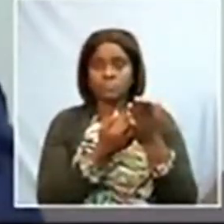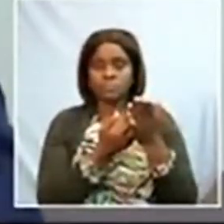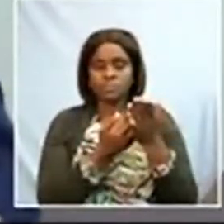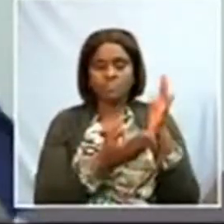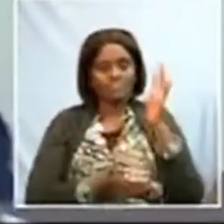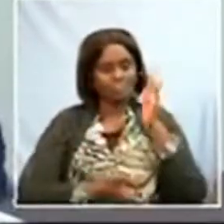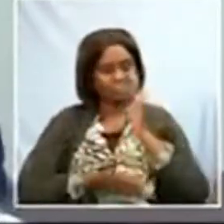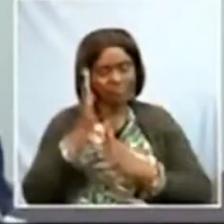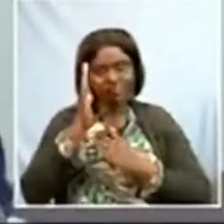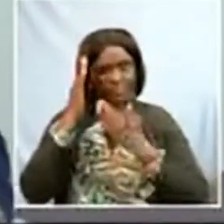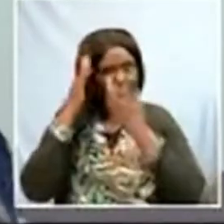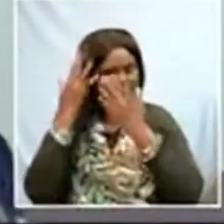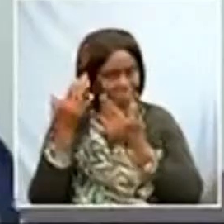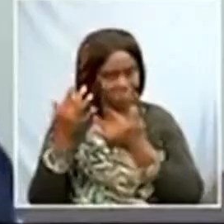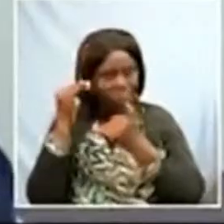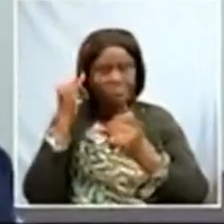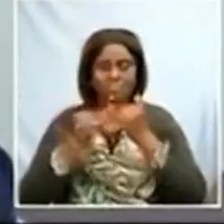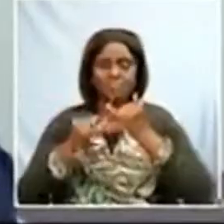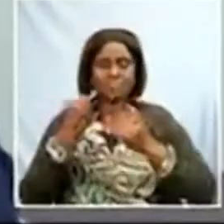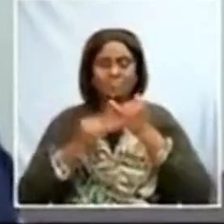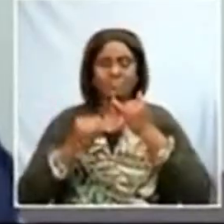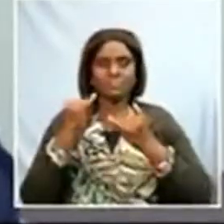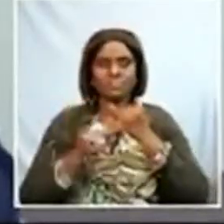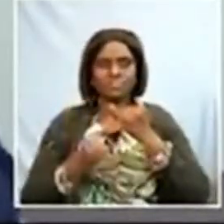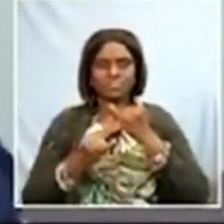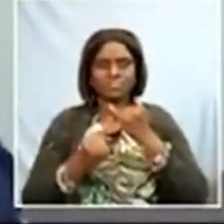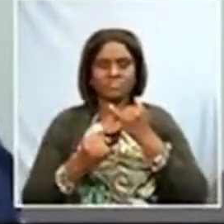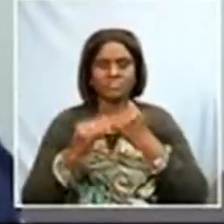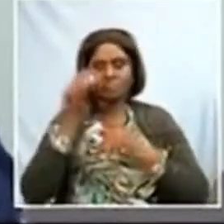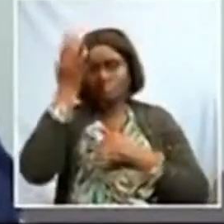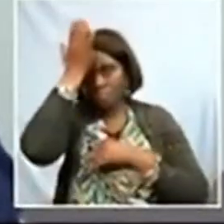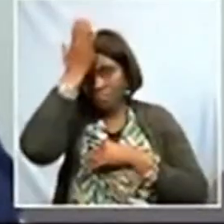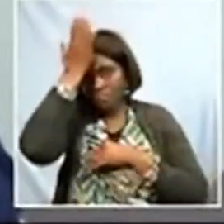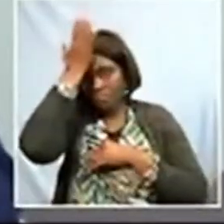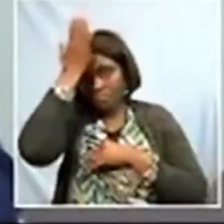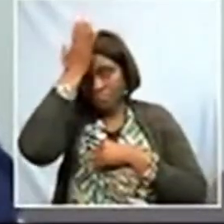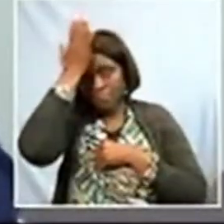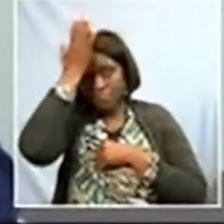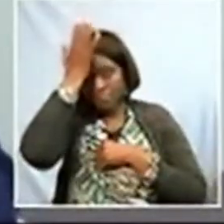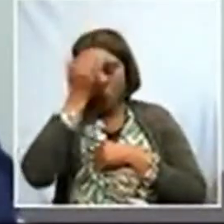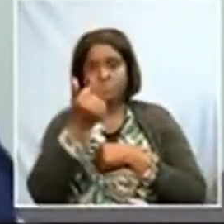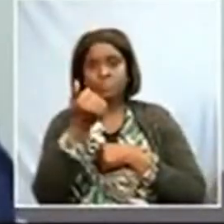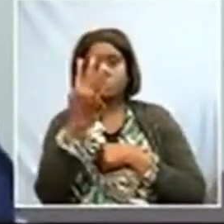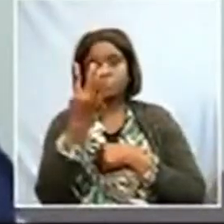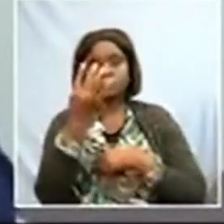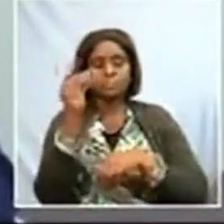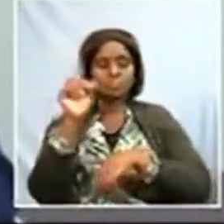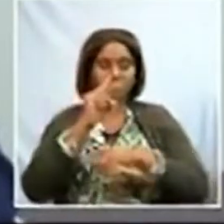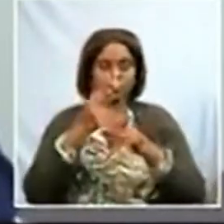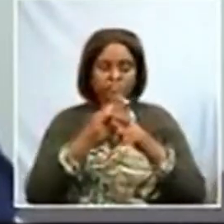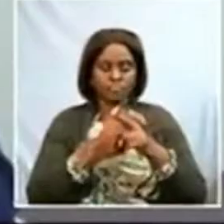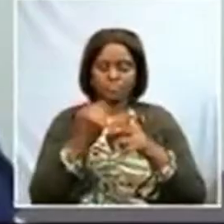past the expected completion date, 14 months.